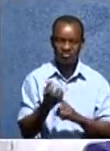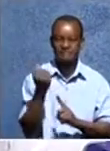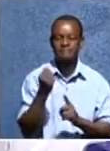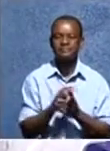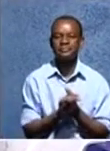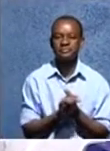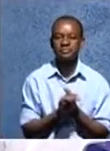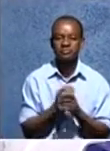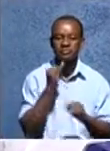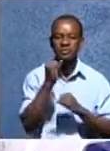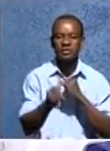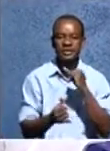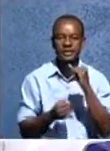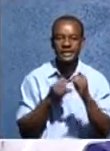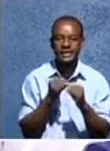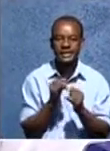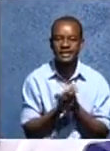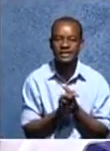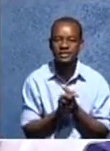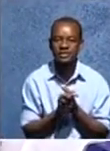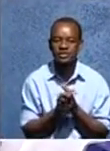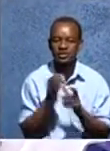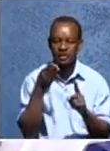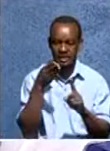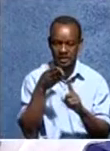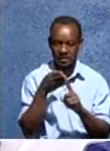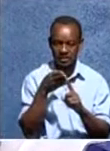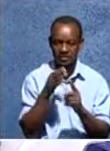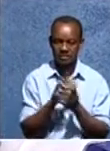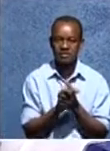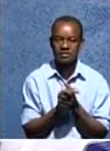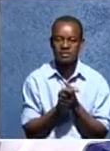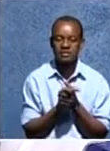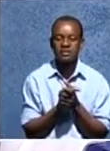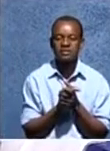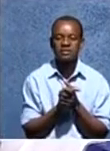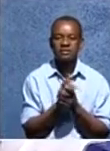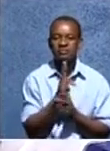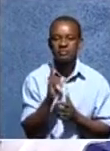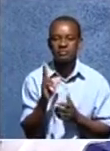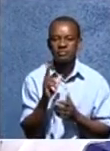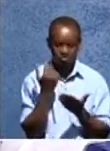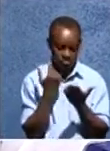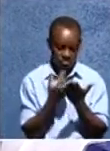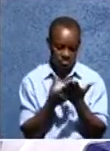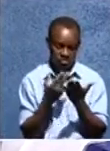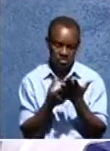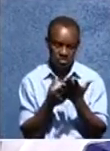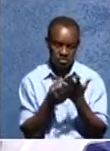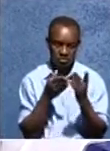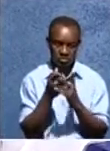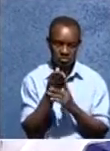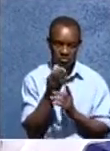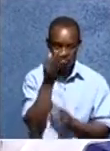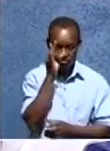of course, the social media is the in thing. Lately, people are Facebook and they are Twittering. And as part of the MCA